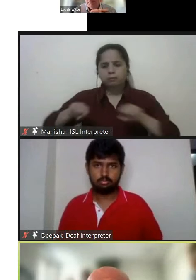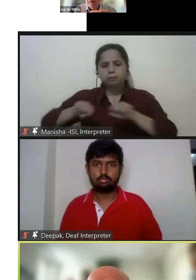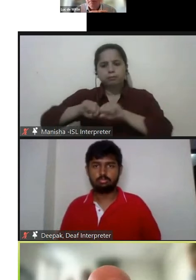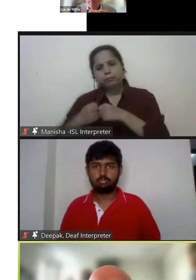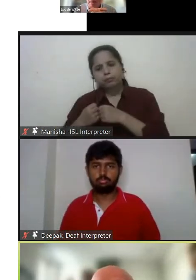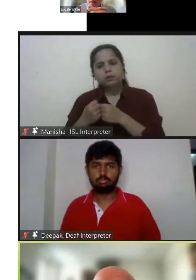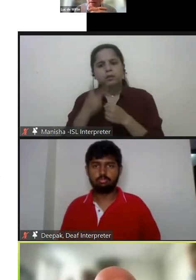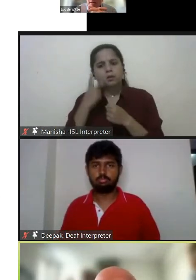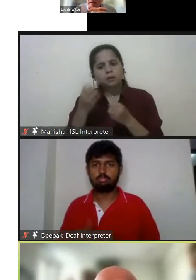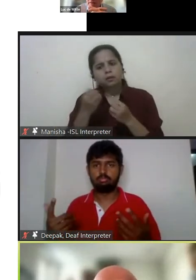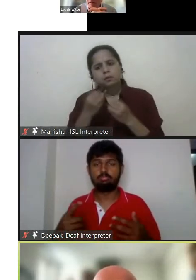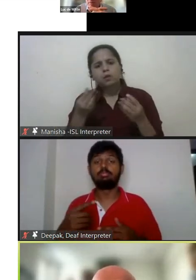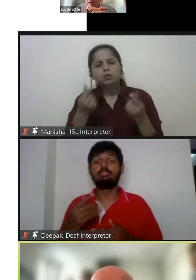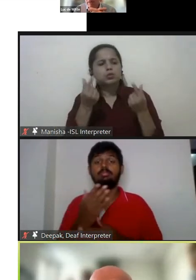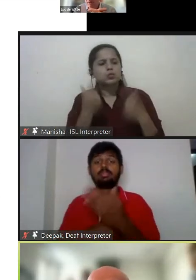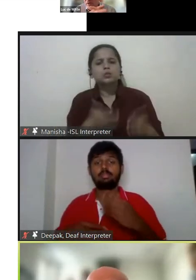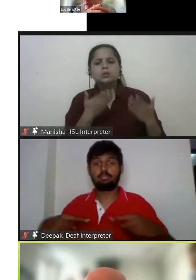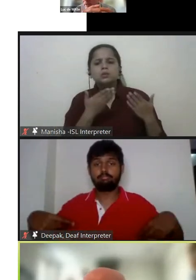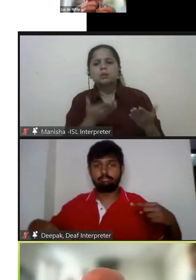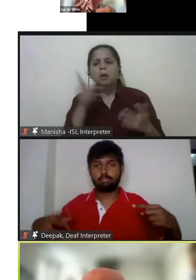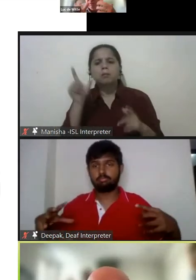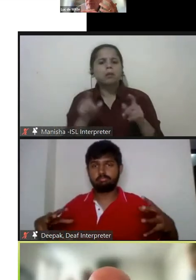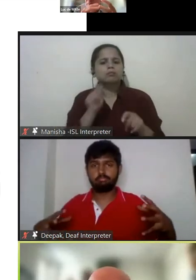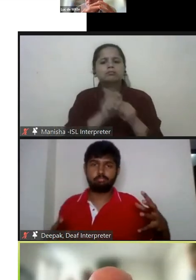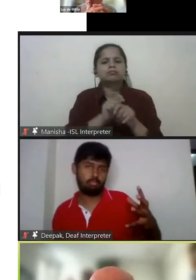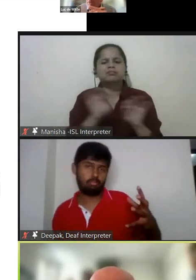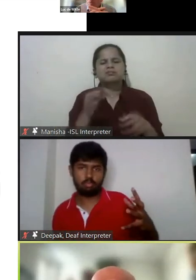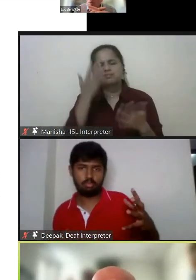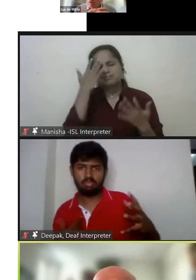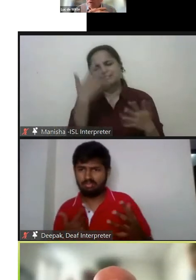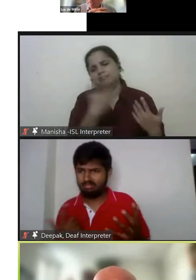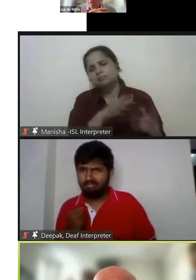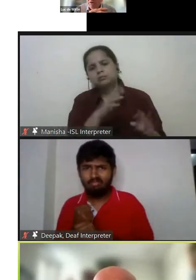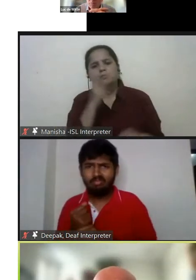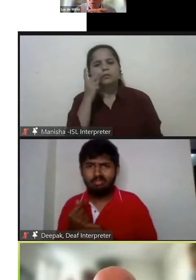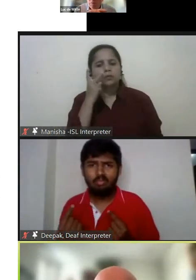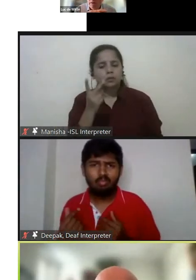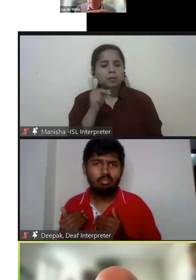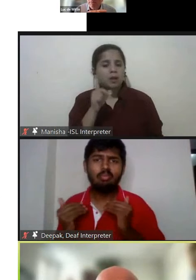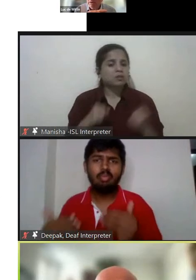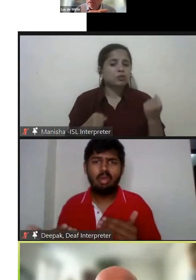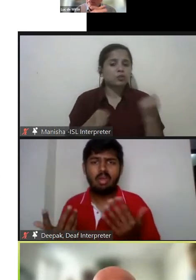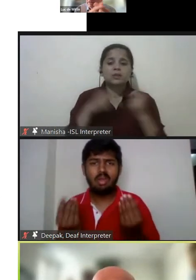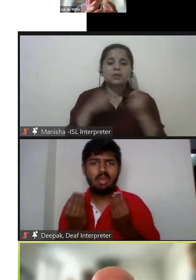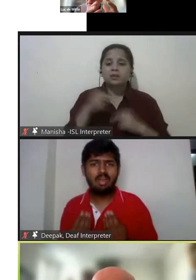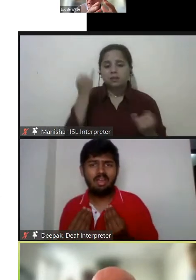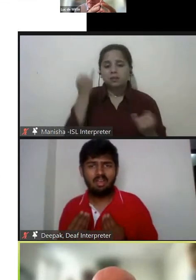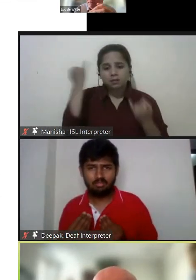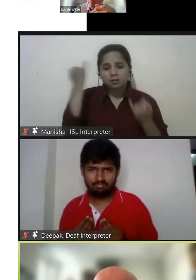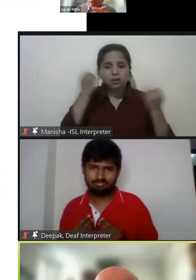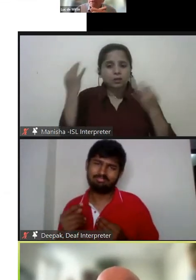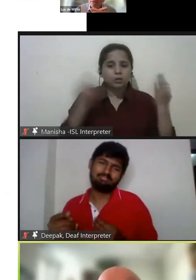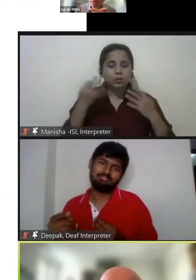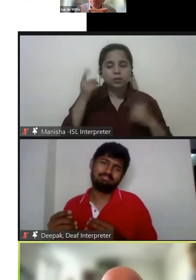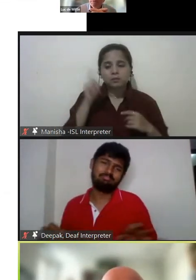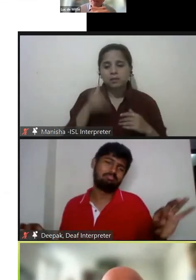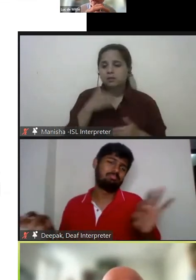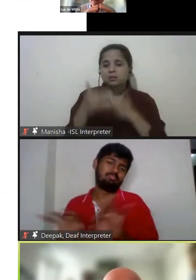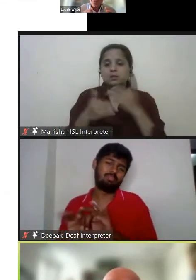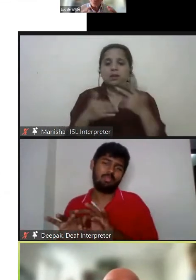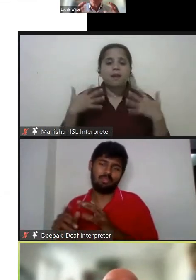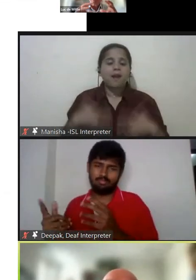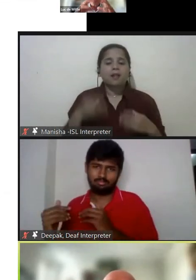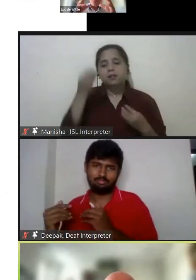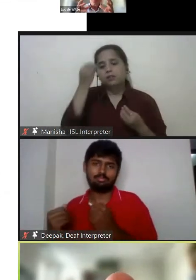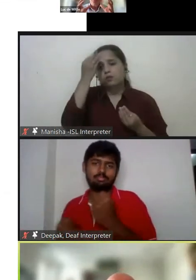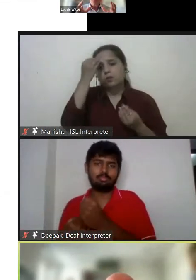just useless. Well, you need a supporting innovation program, health information services.